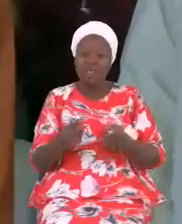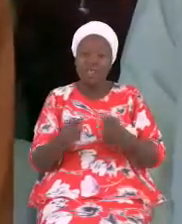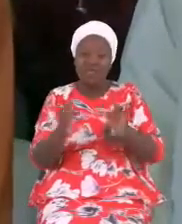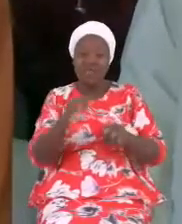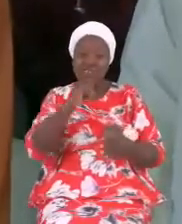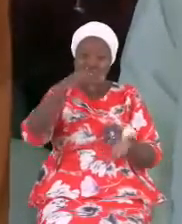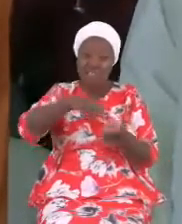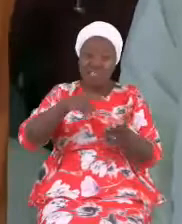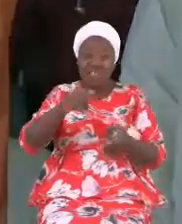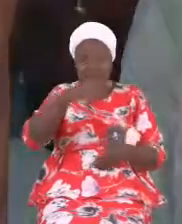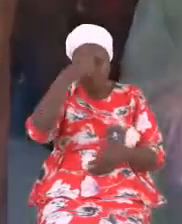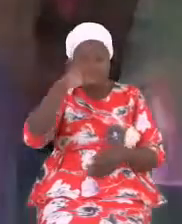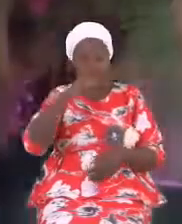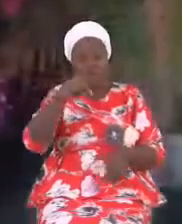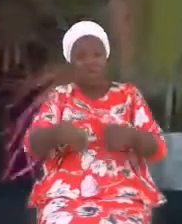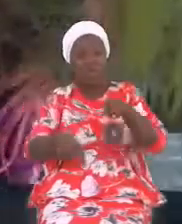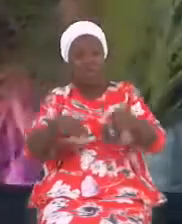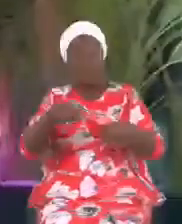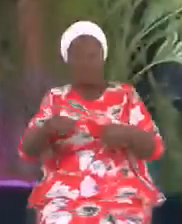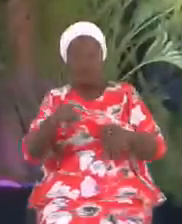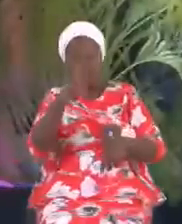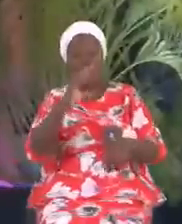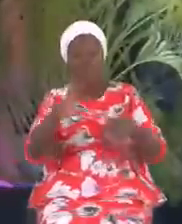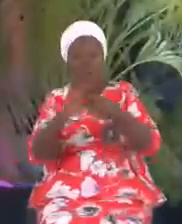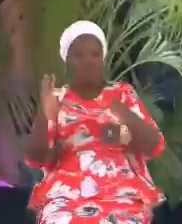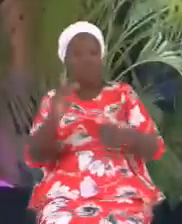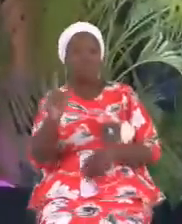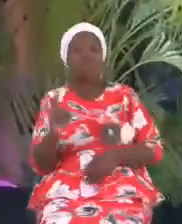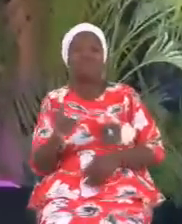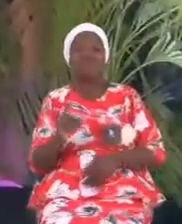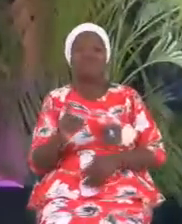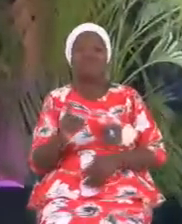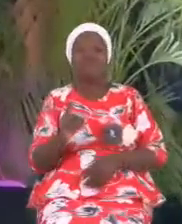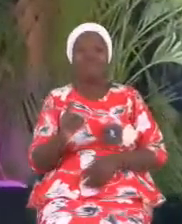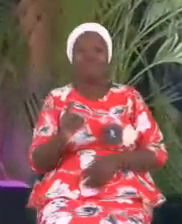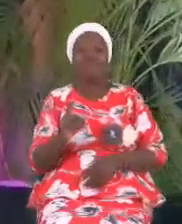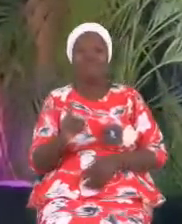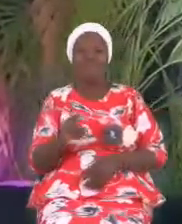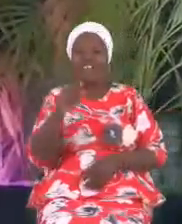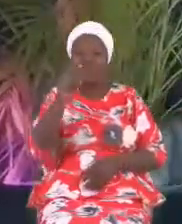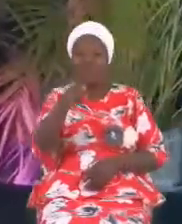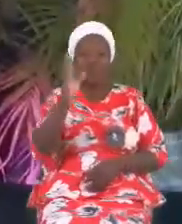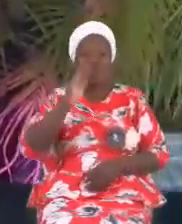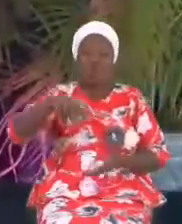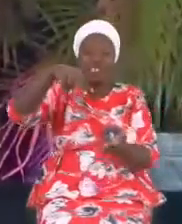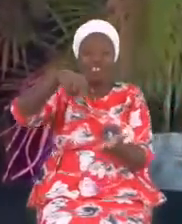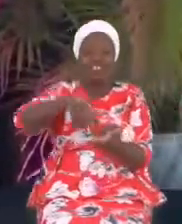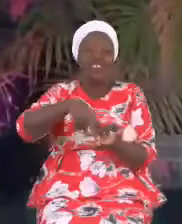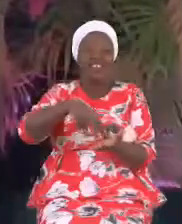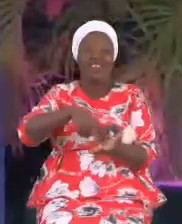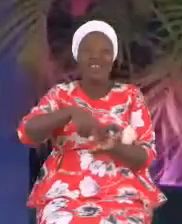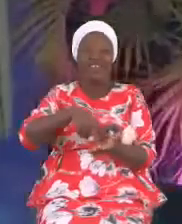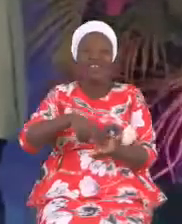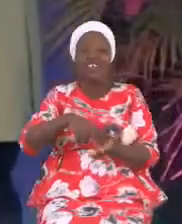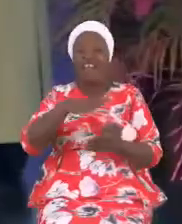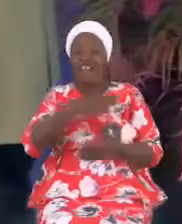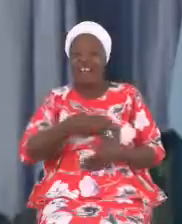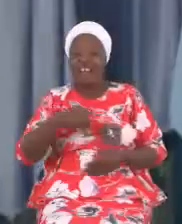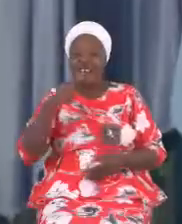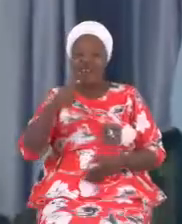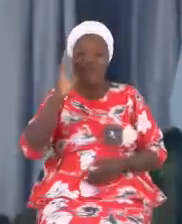you are lame, you are loosed. You will stand and you will